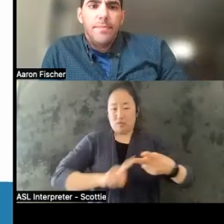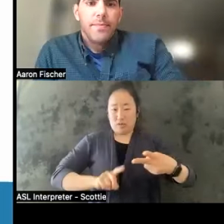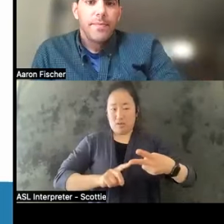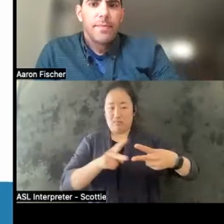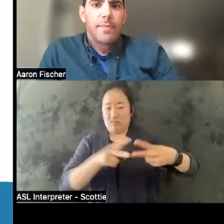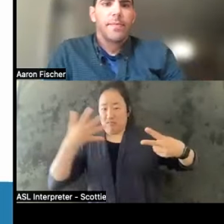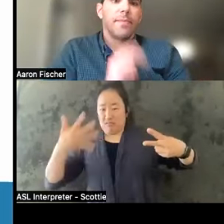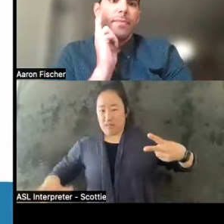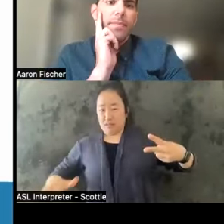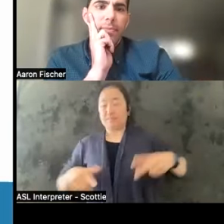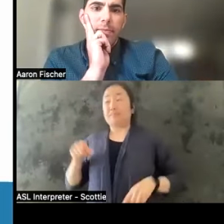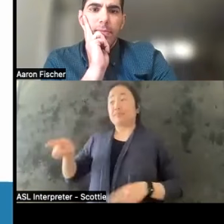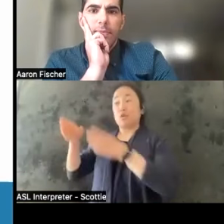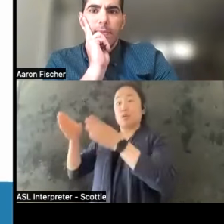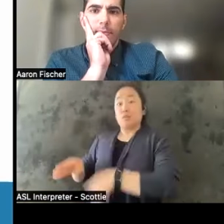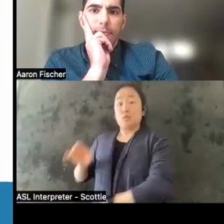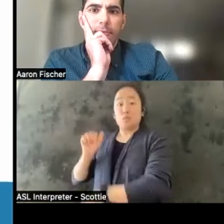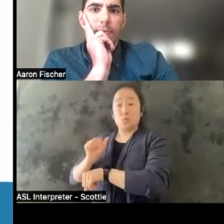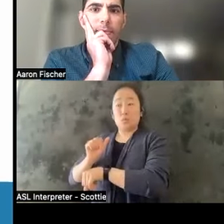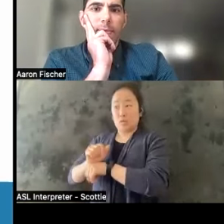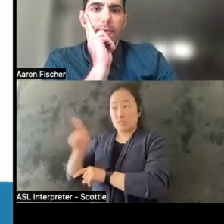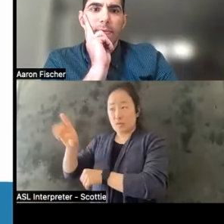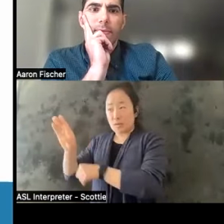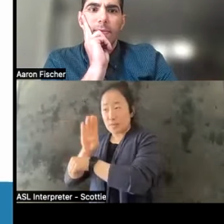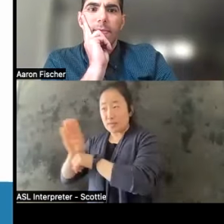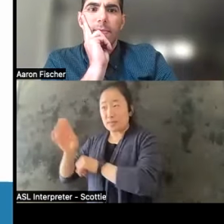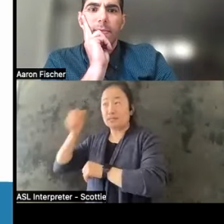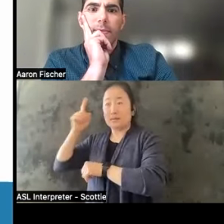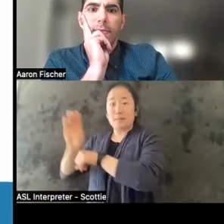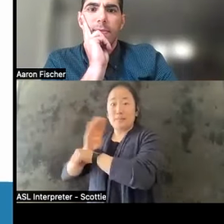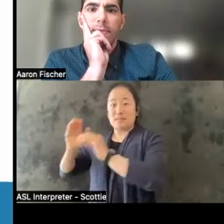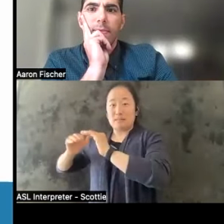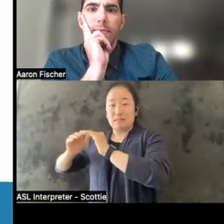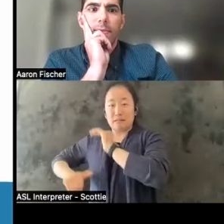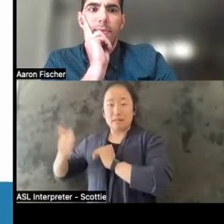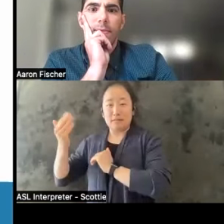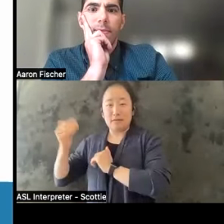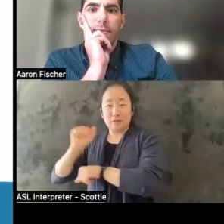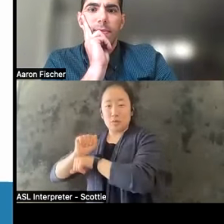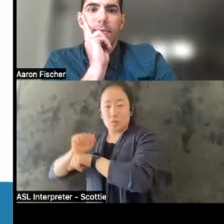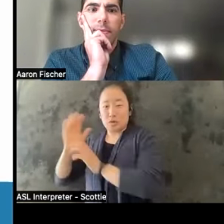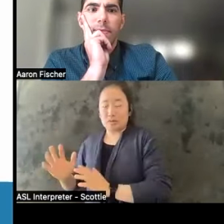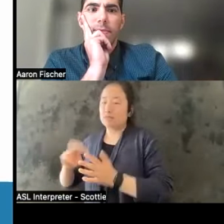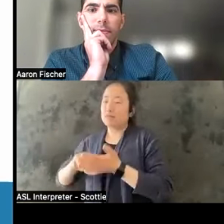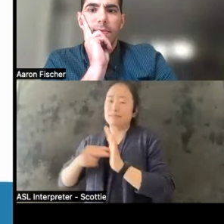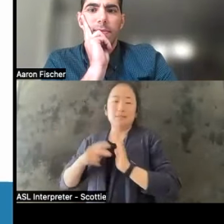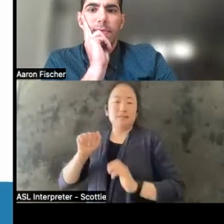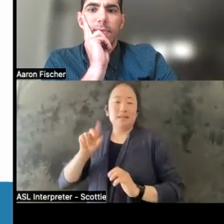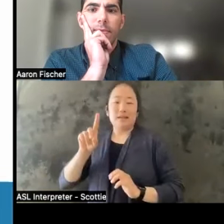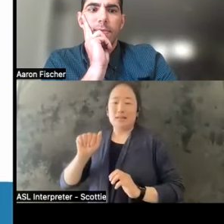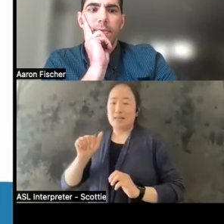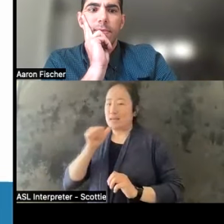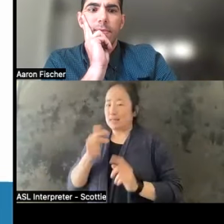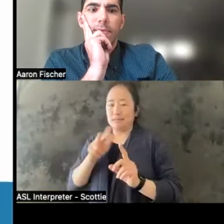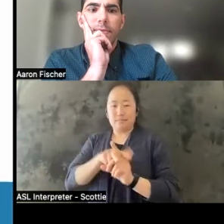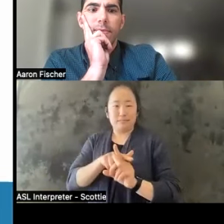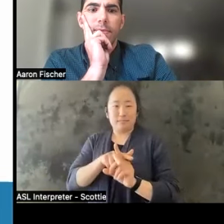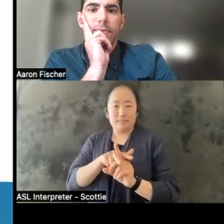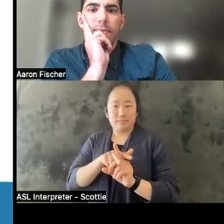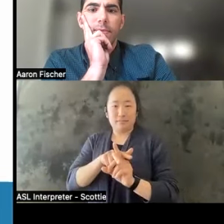an employer that had fewer than 15 employees, then they are not covered by the ADA. And so the ADA doesn't stop